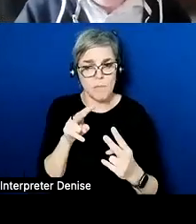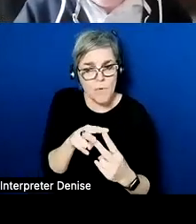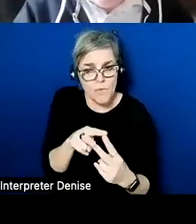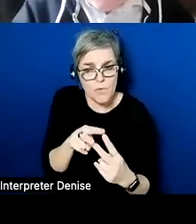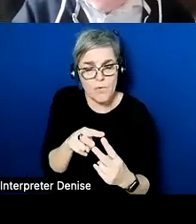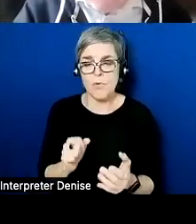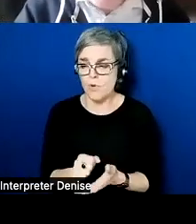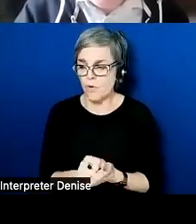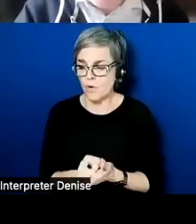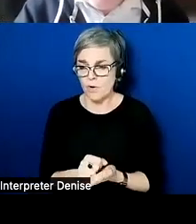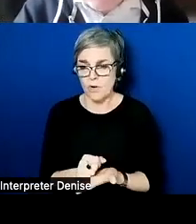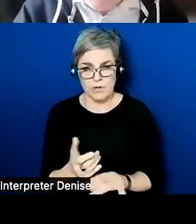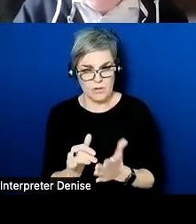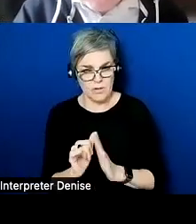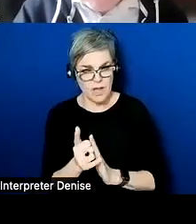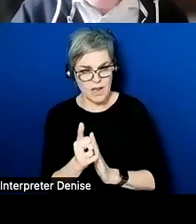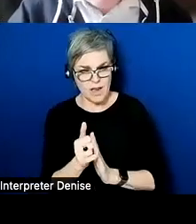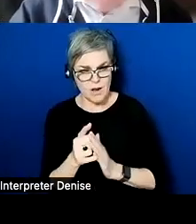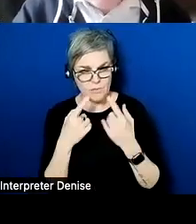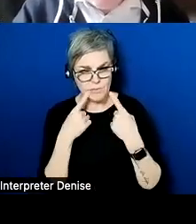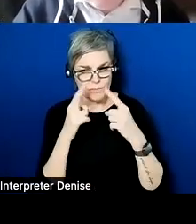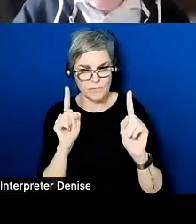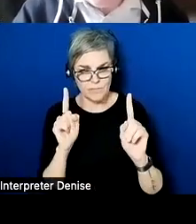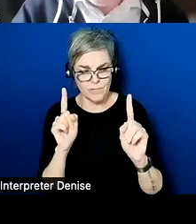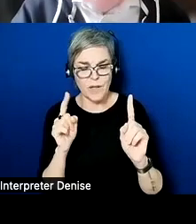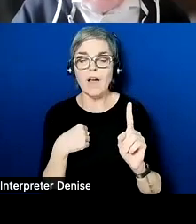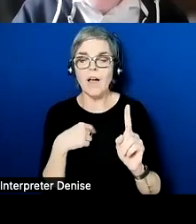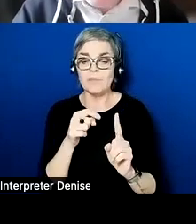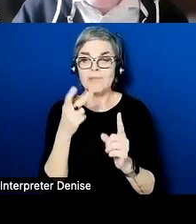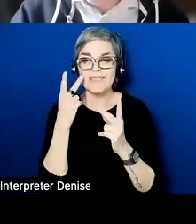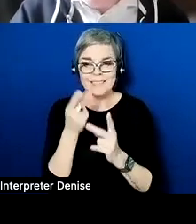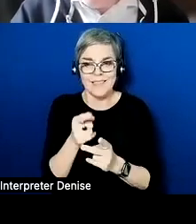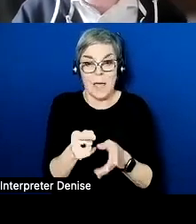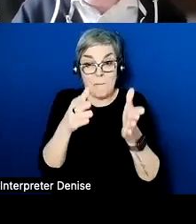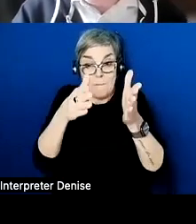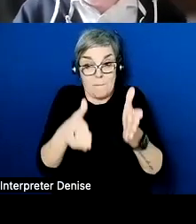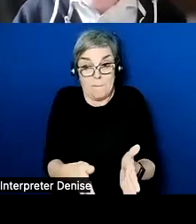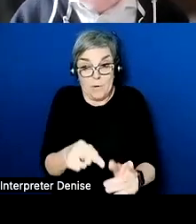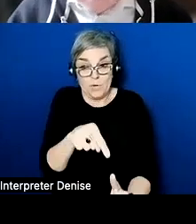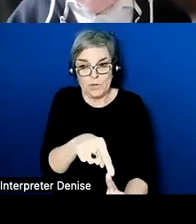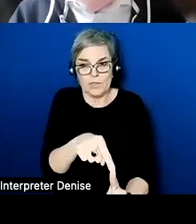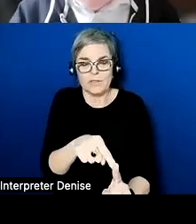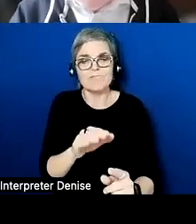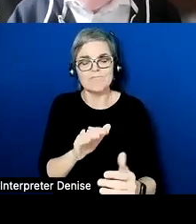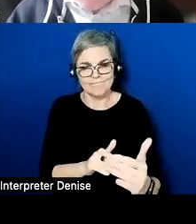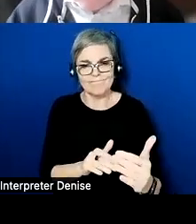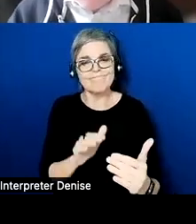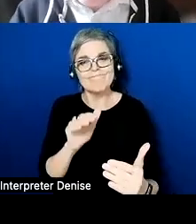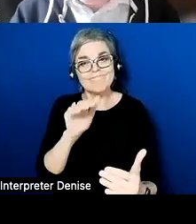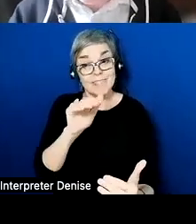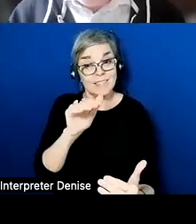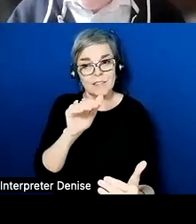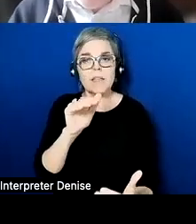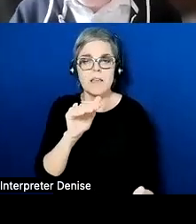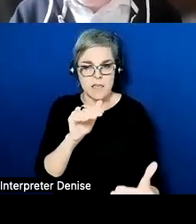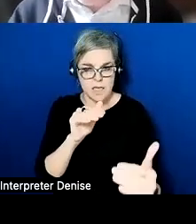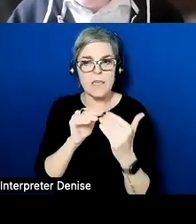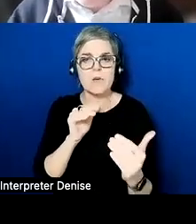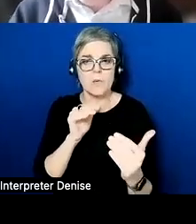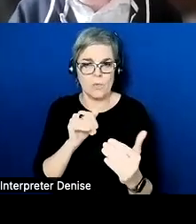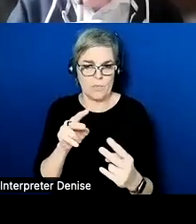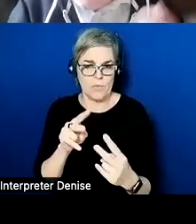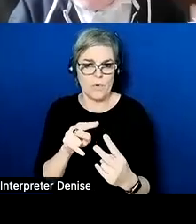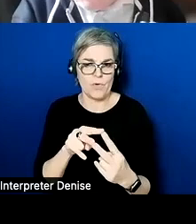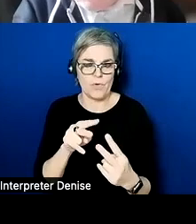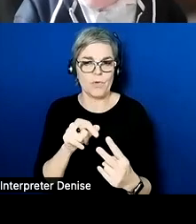see the person in front of me as an equal, competent communication partner, and we really learn off of one